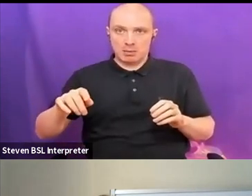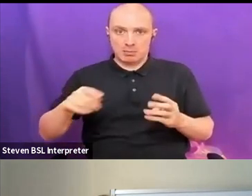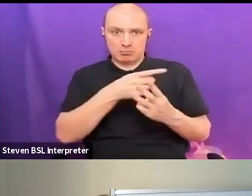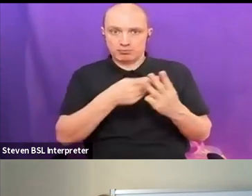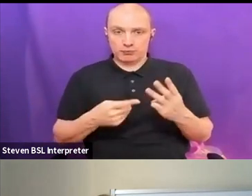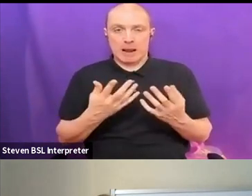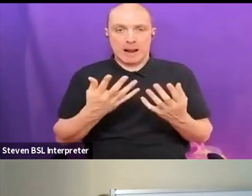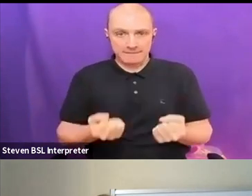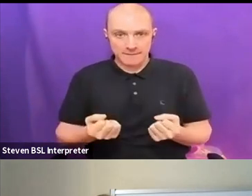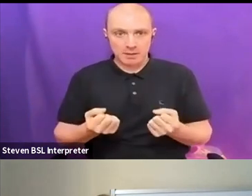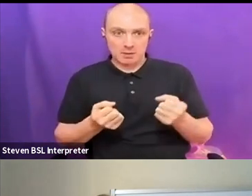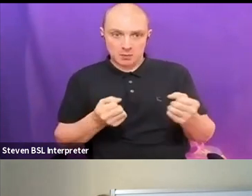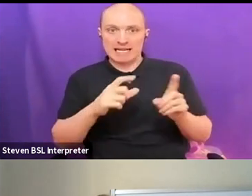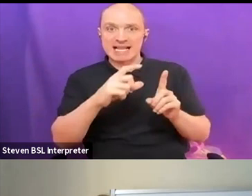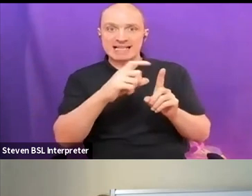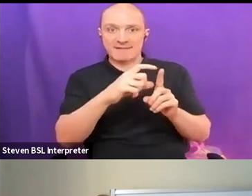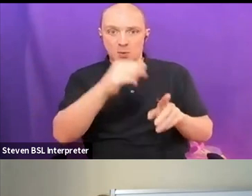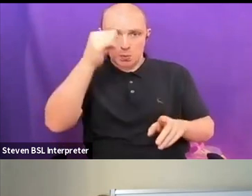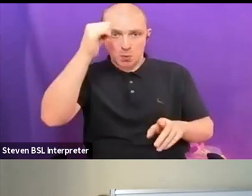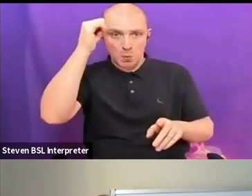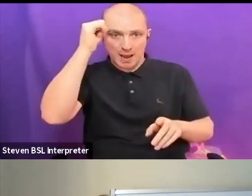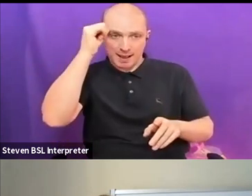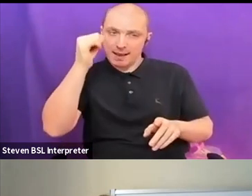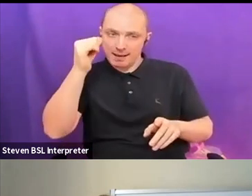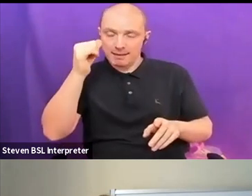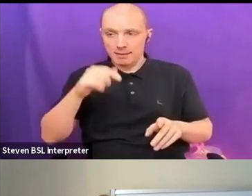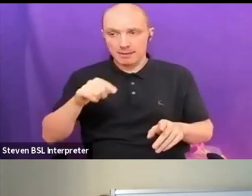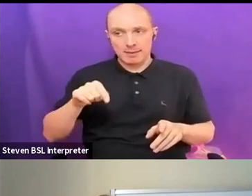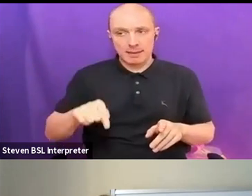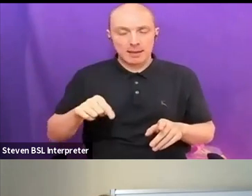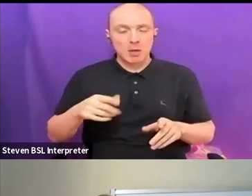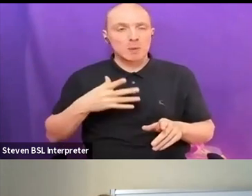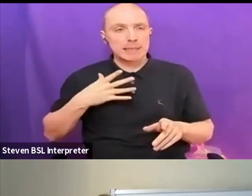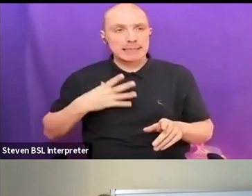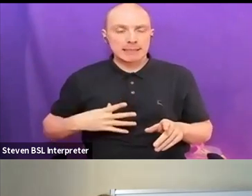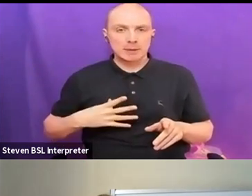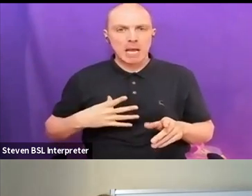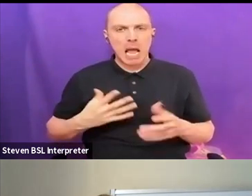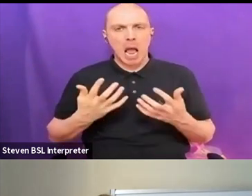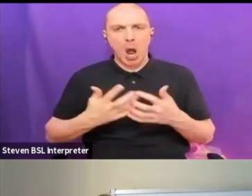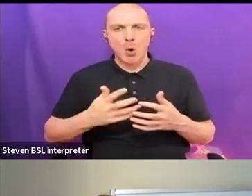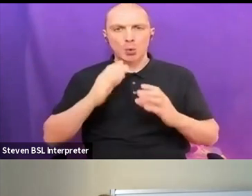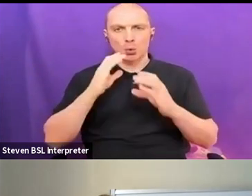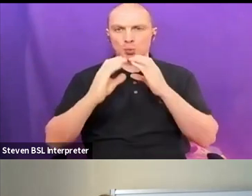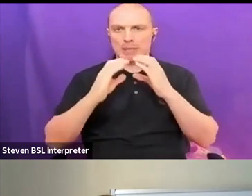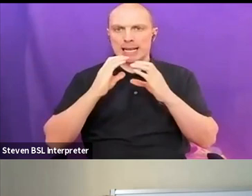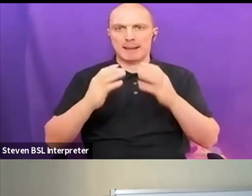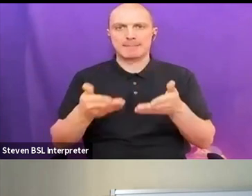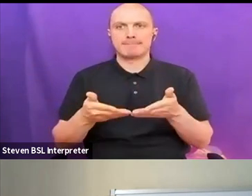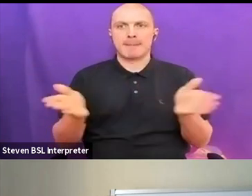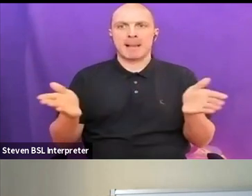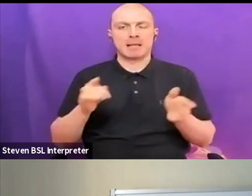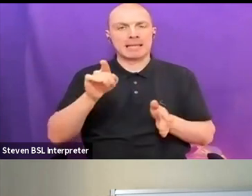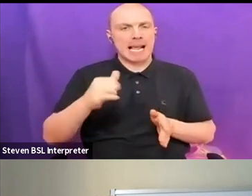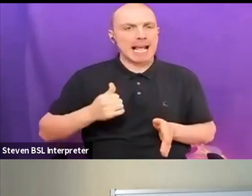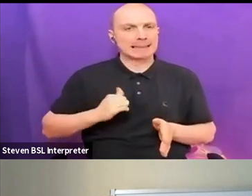well, is that I just think there's a balance for the messaging of this about what the expectation from the public's perspective